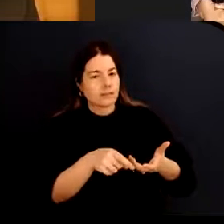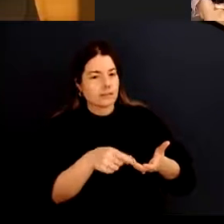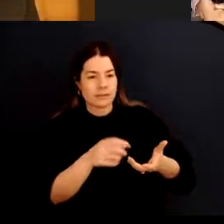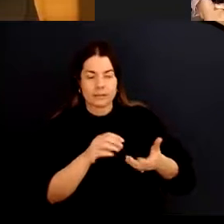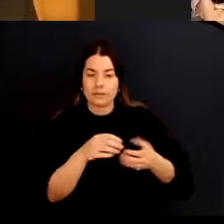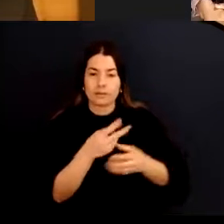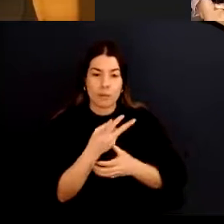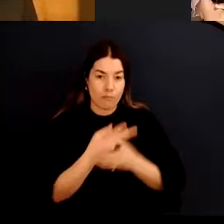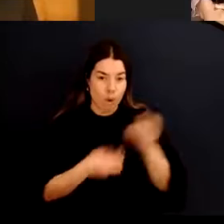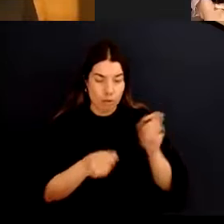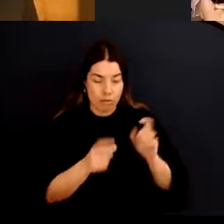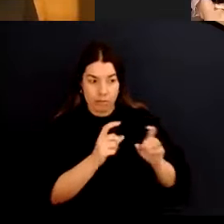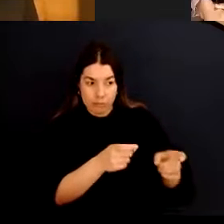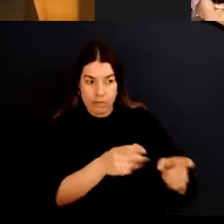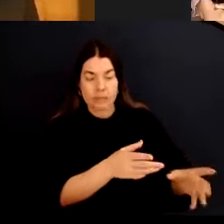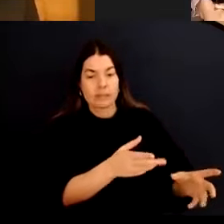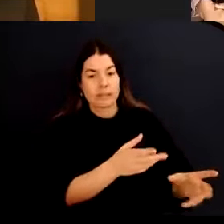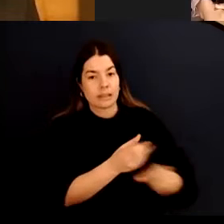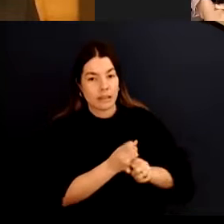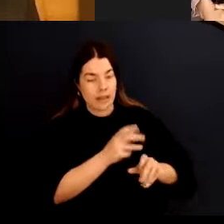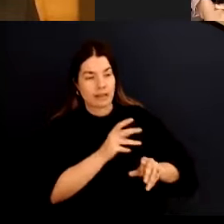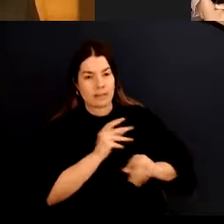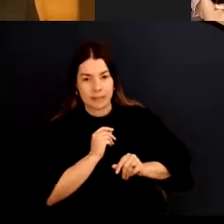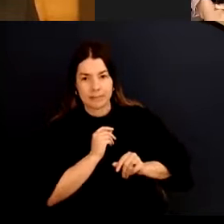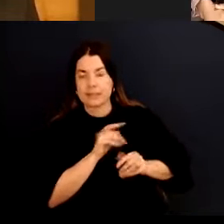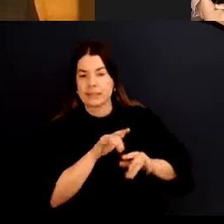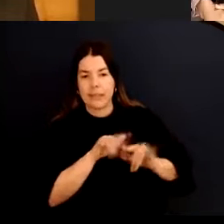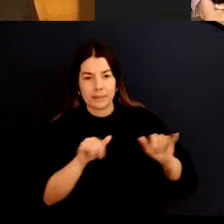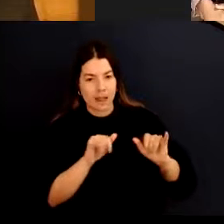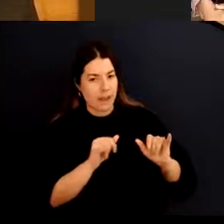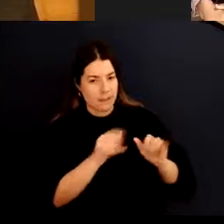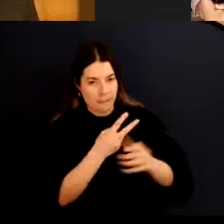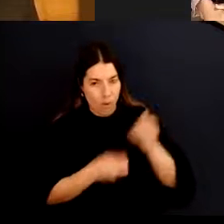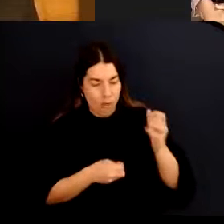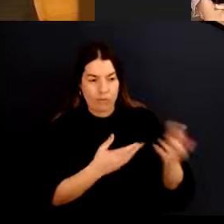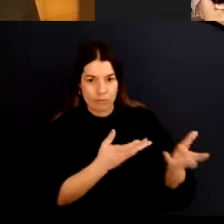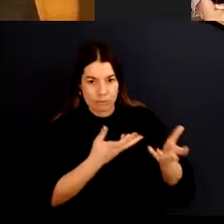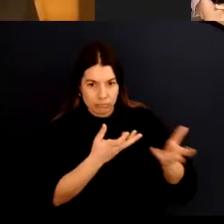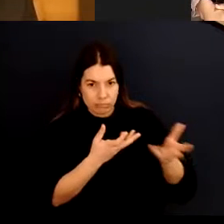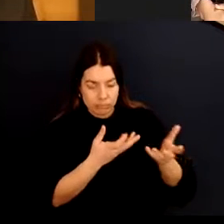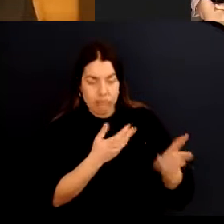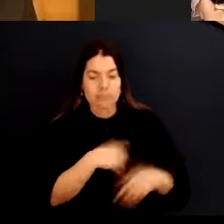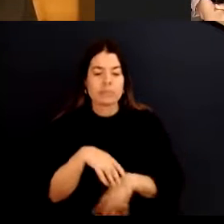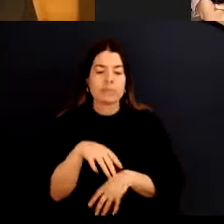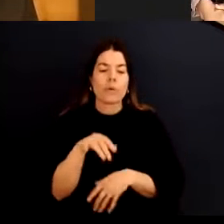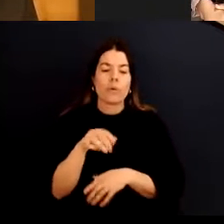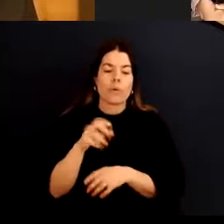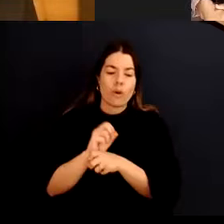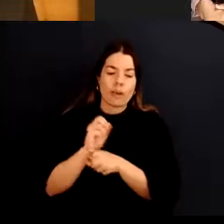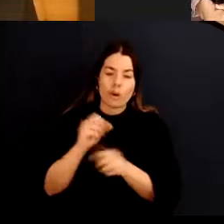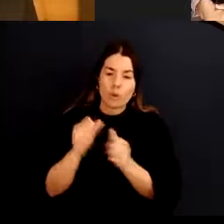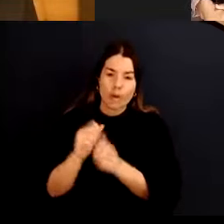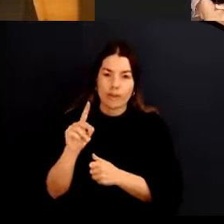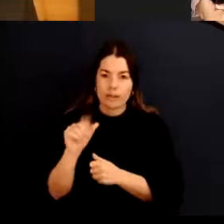giver. And so working with young people through transition, through the workforce, working with DARs, and even their parents,